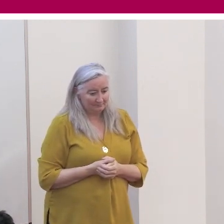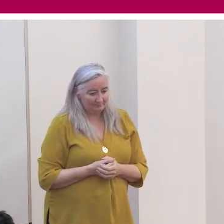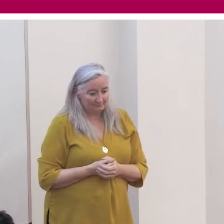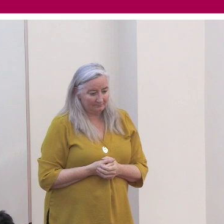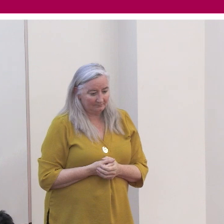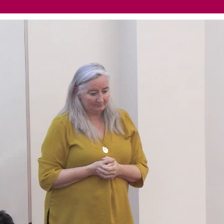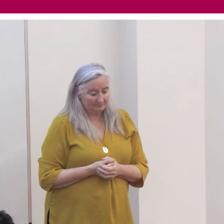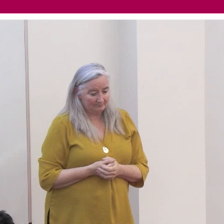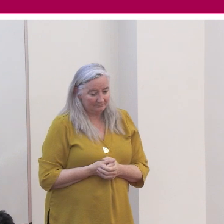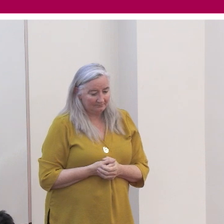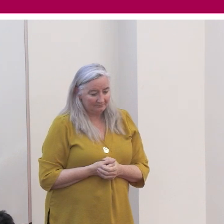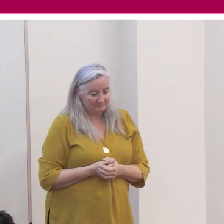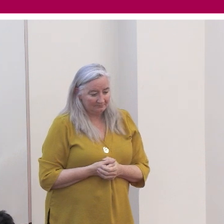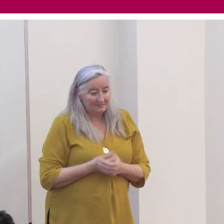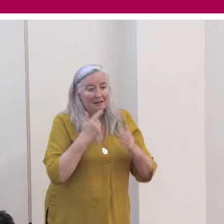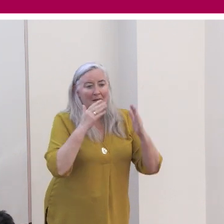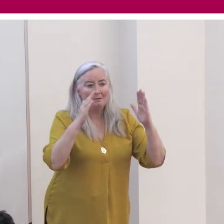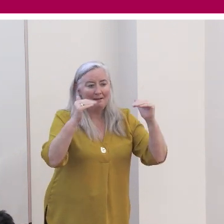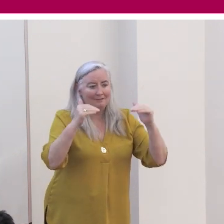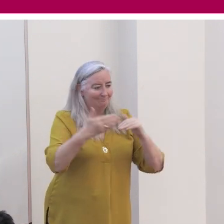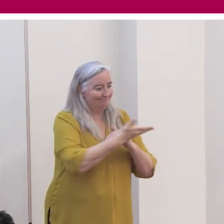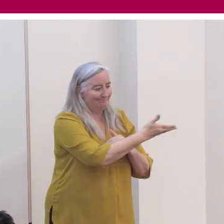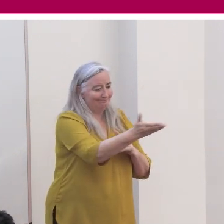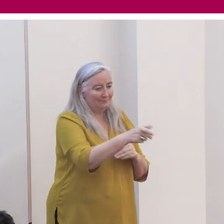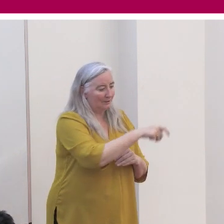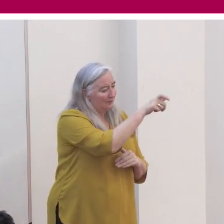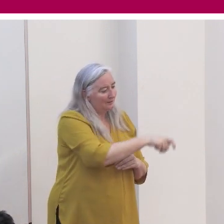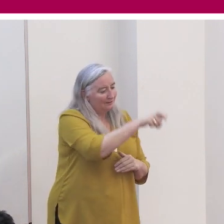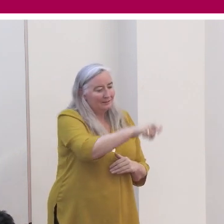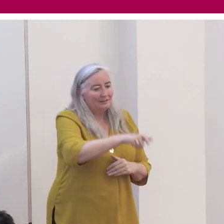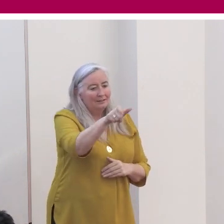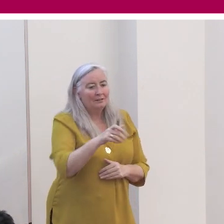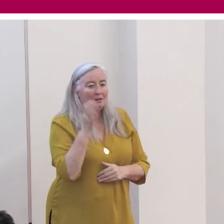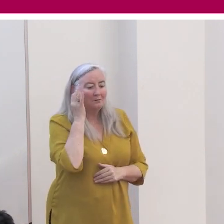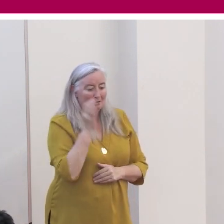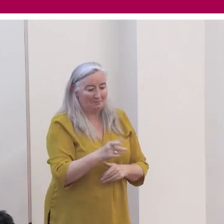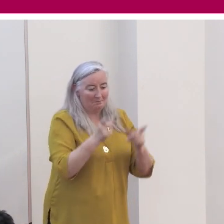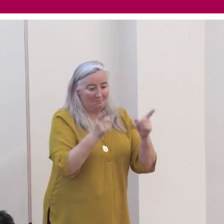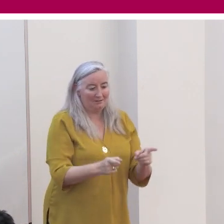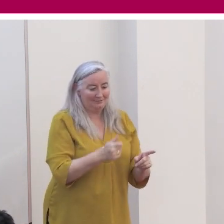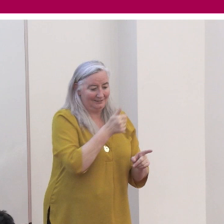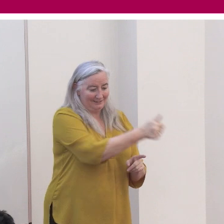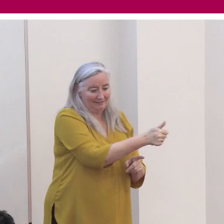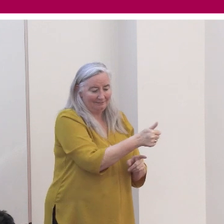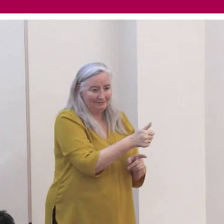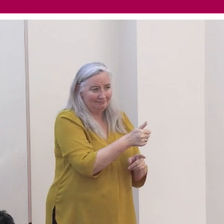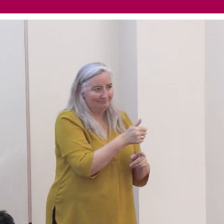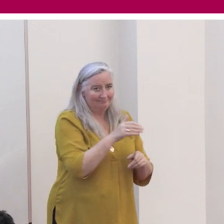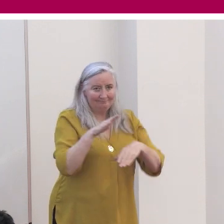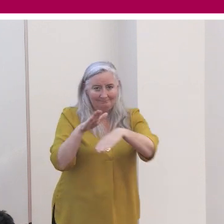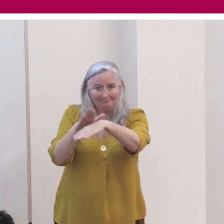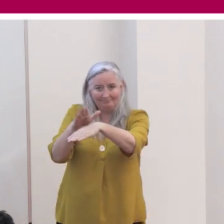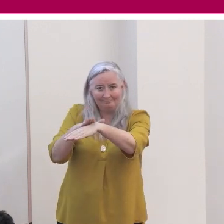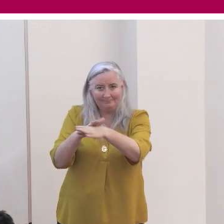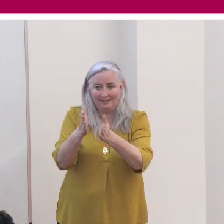very scary and very disempowering. A lot of the interviews from women, they expressed they